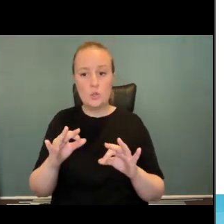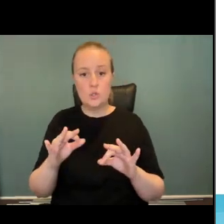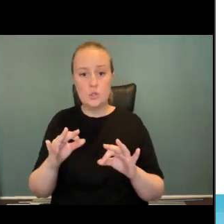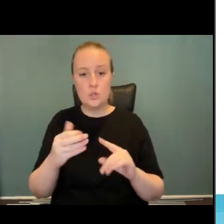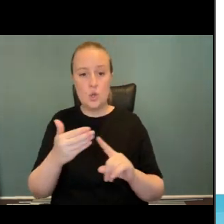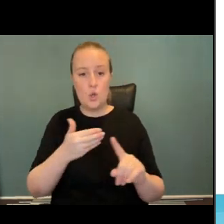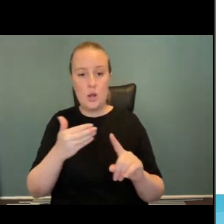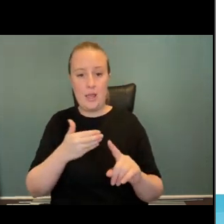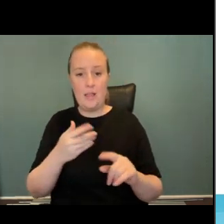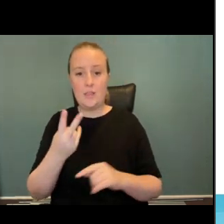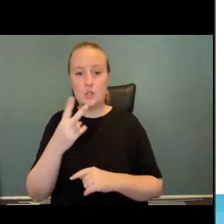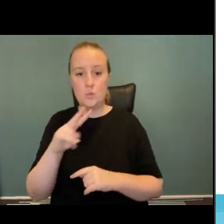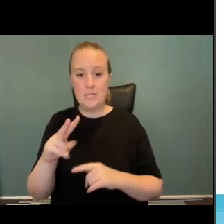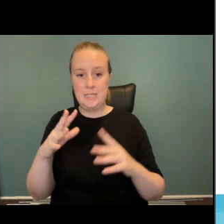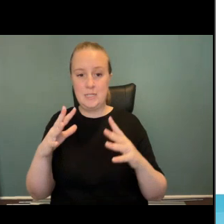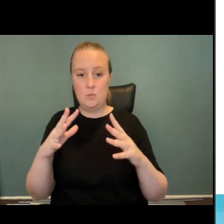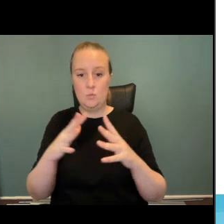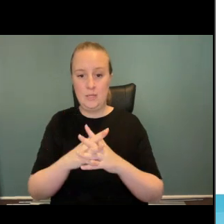proving this.